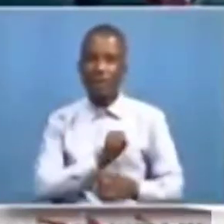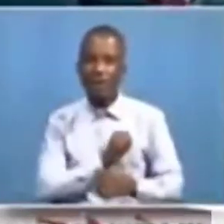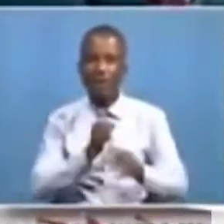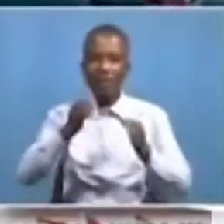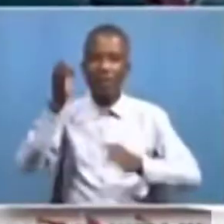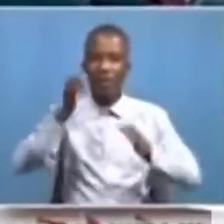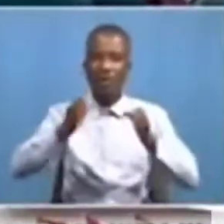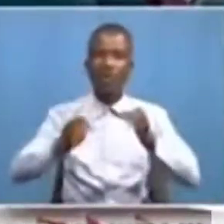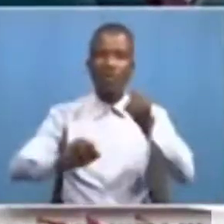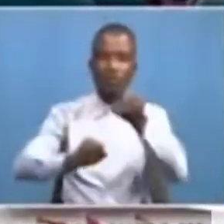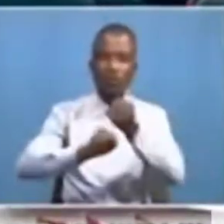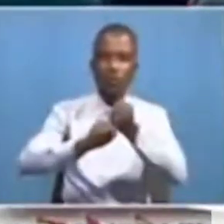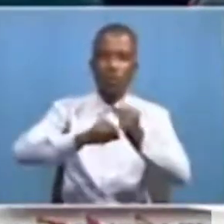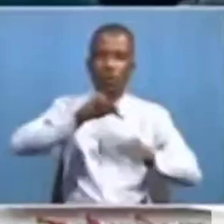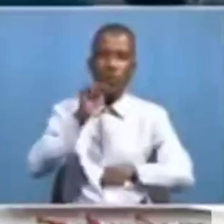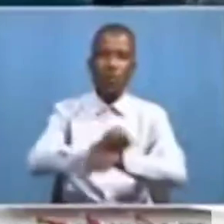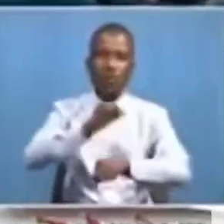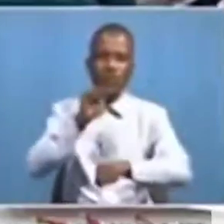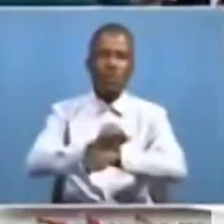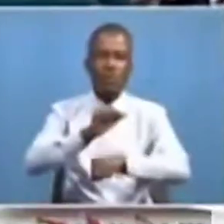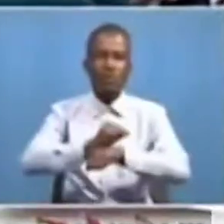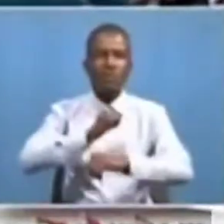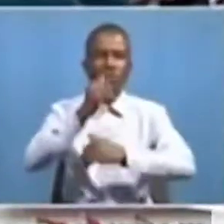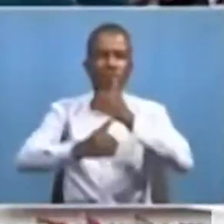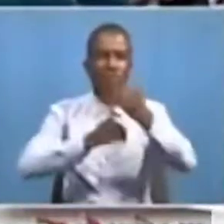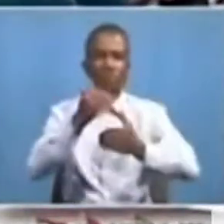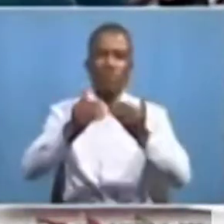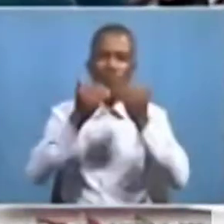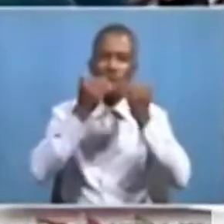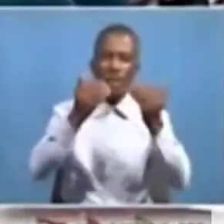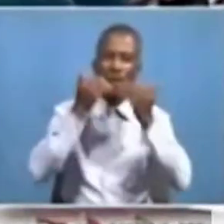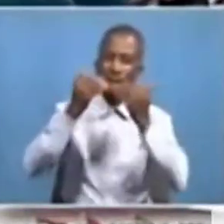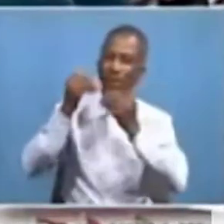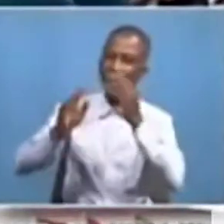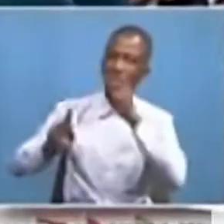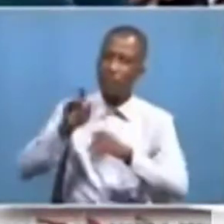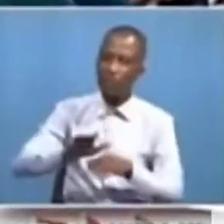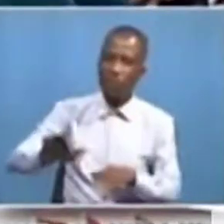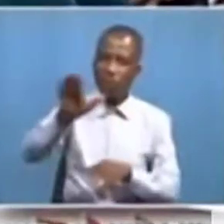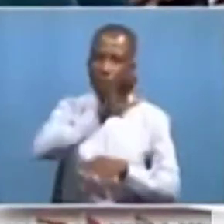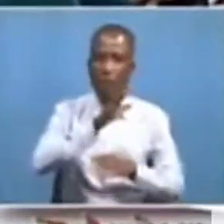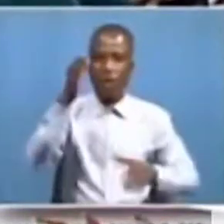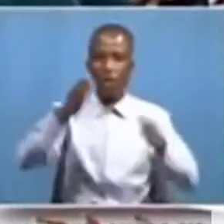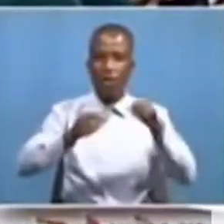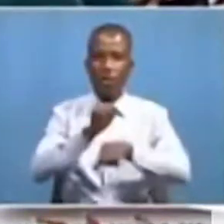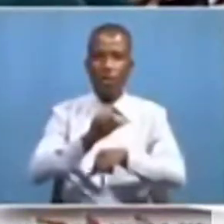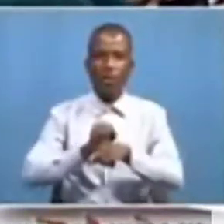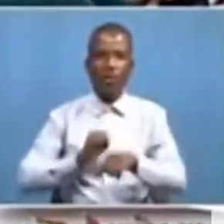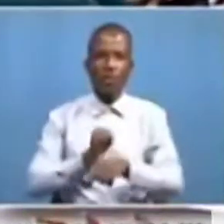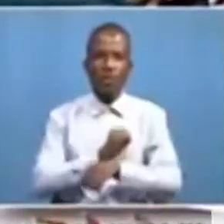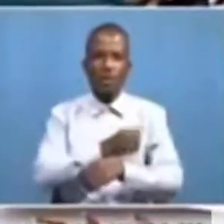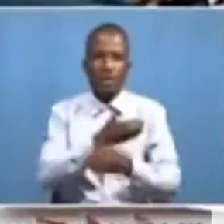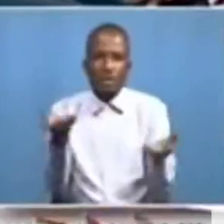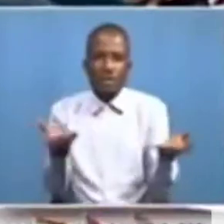for their support in getting the proceedings and meeting out at weekends to file processes. We thank them